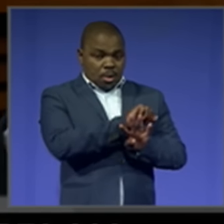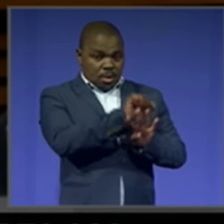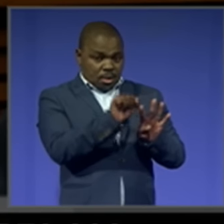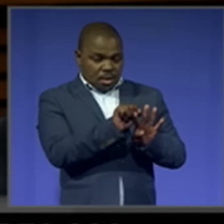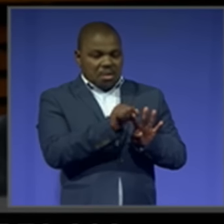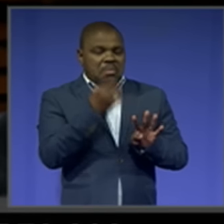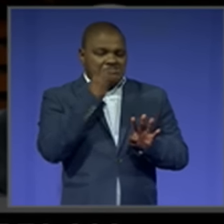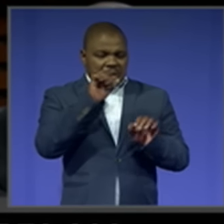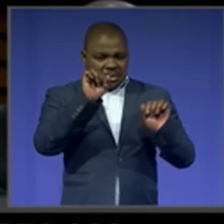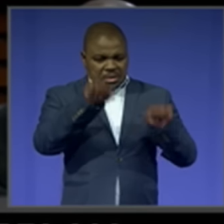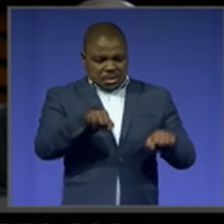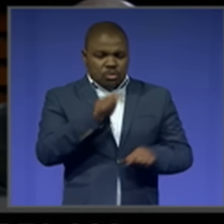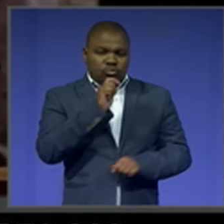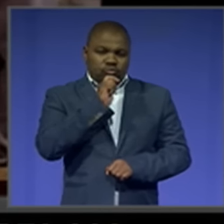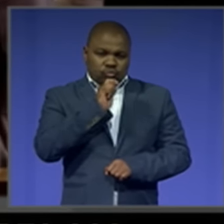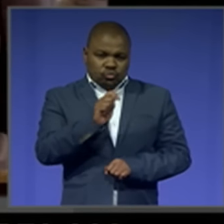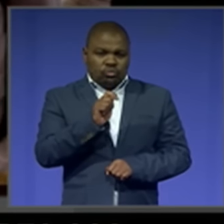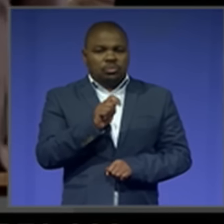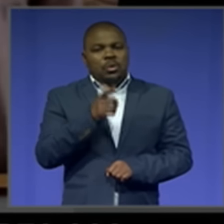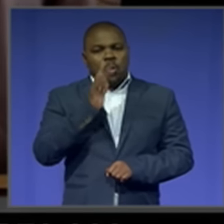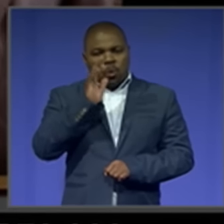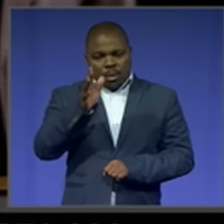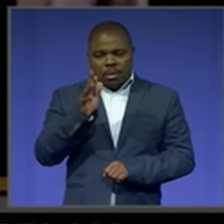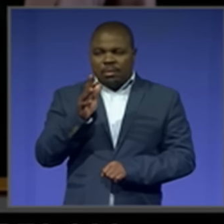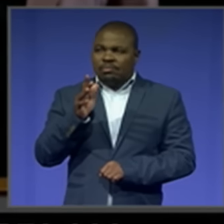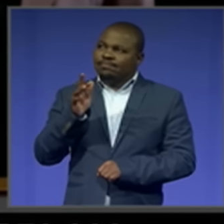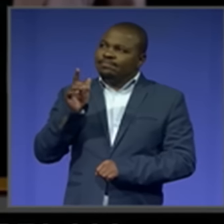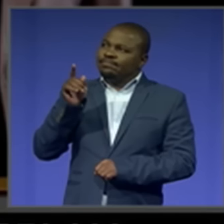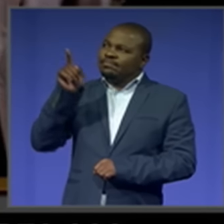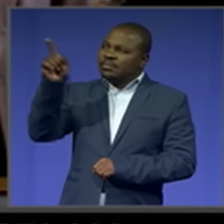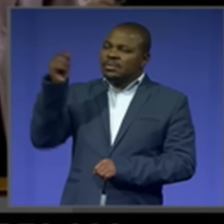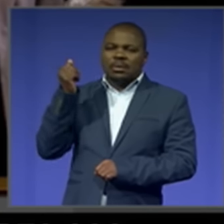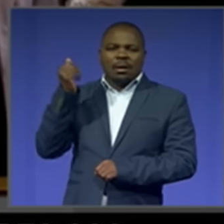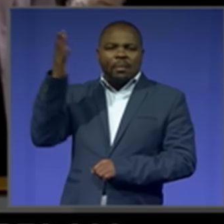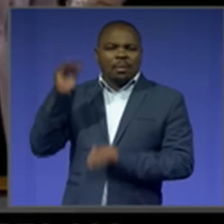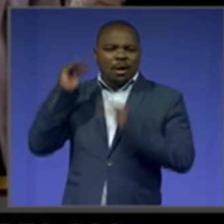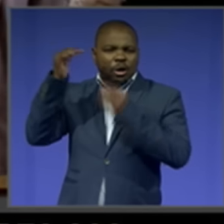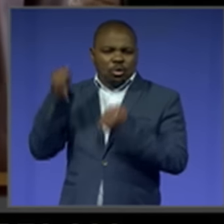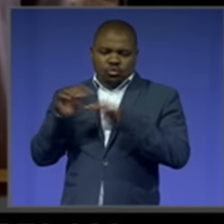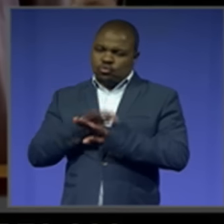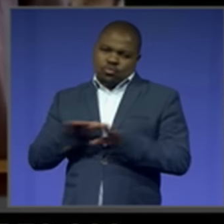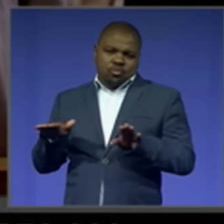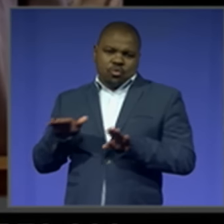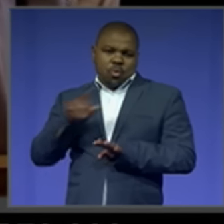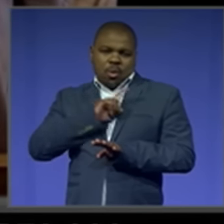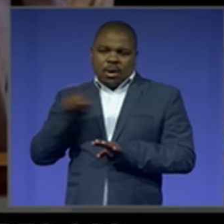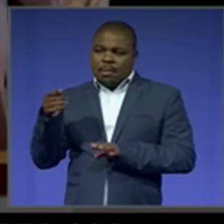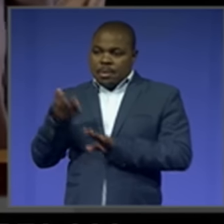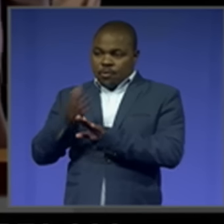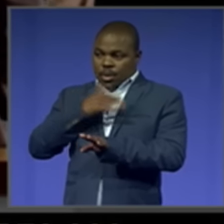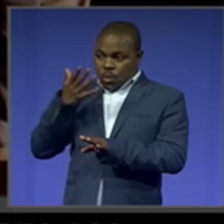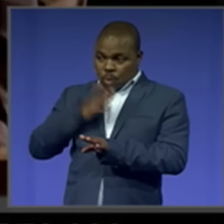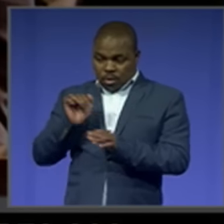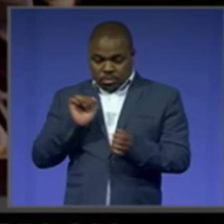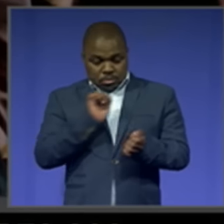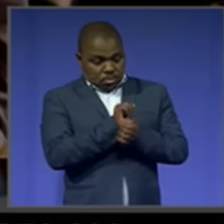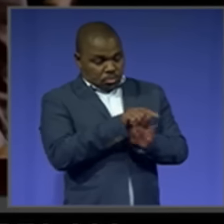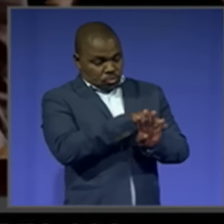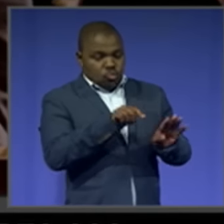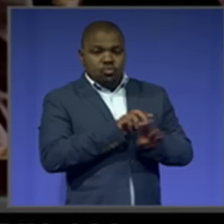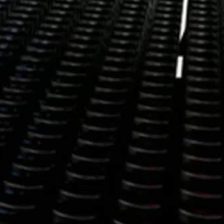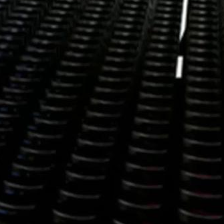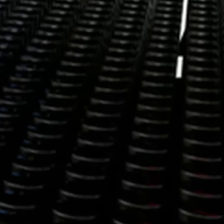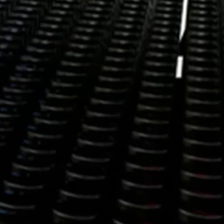boetse la netefatsa hore ba tla lahla kopo e potlakileng ya lekgotla le phaming ya ho thibela balaodi ho tshwara baqoswa